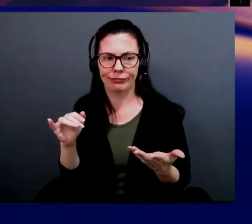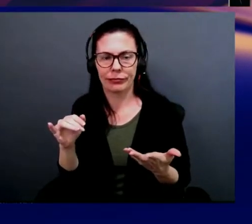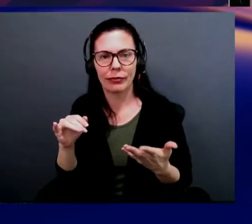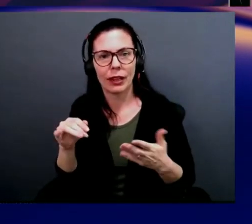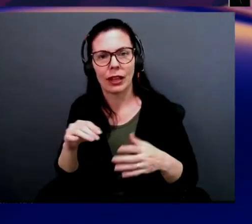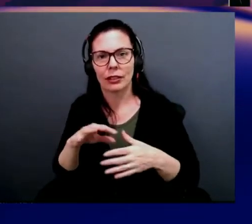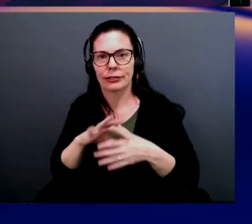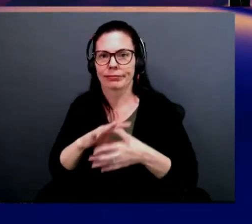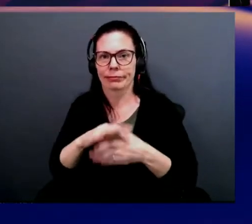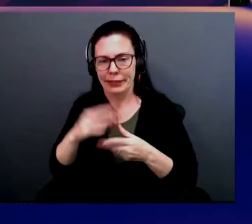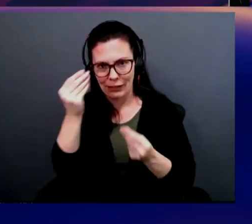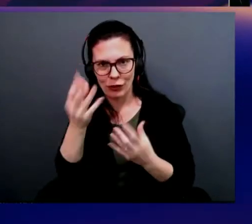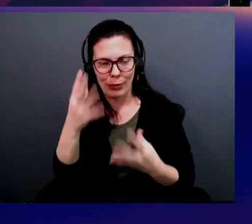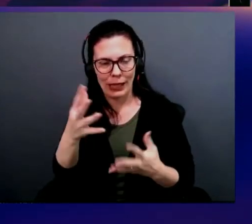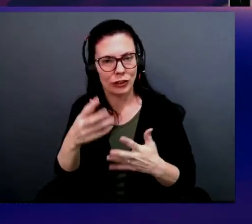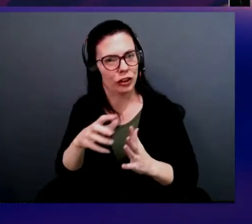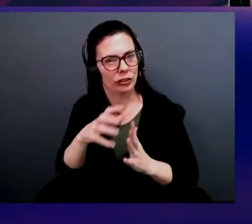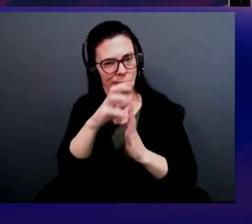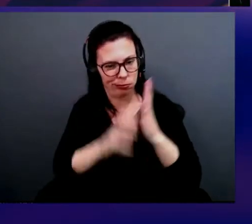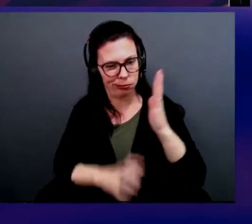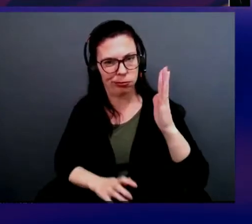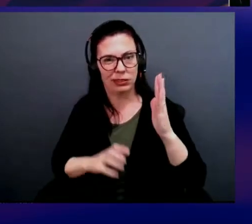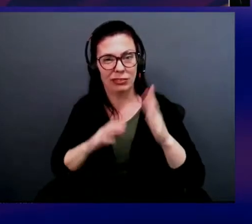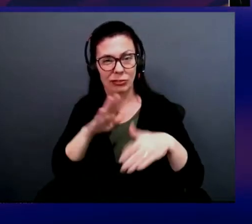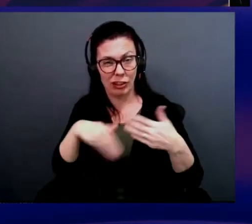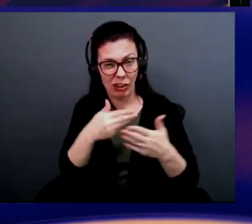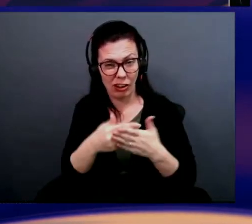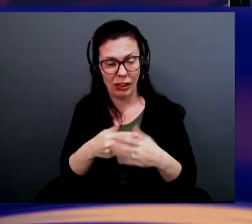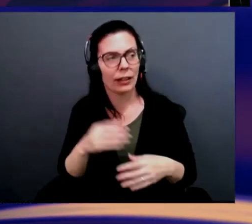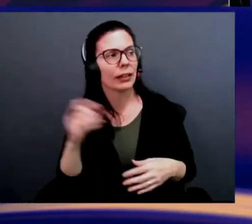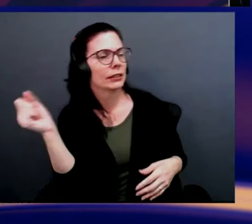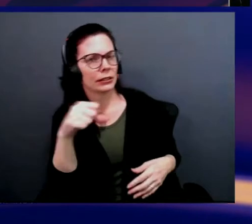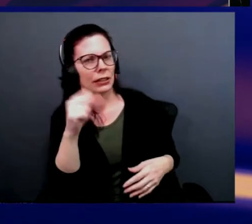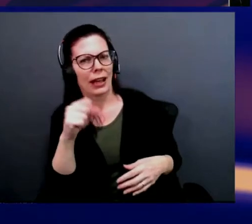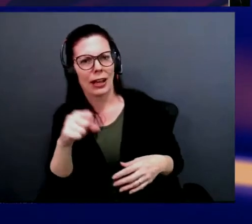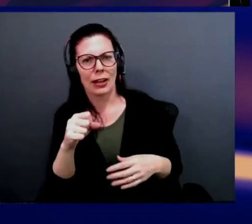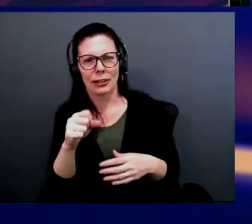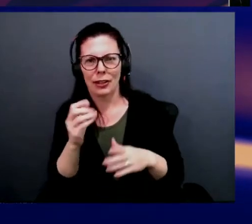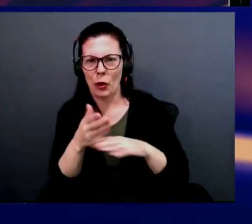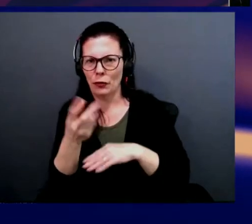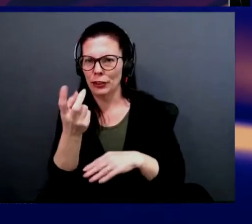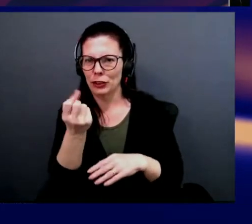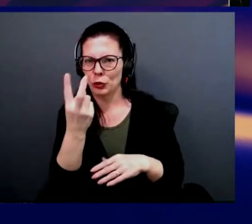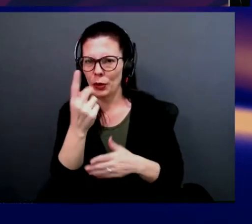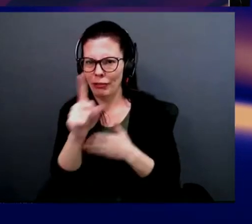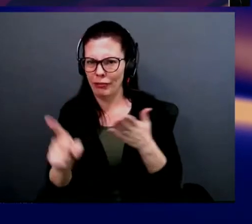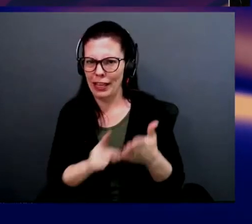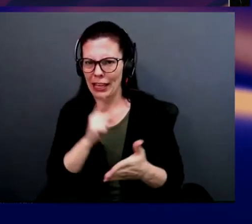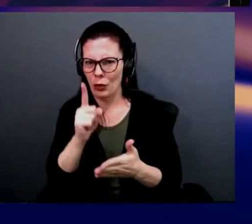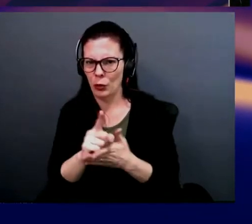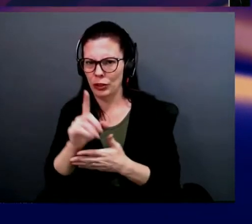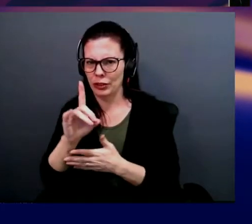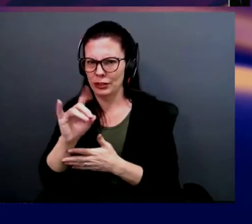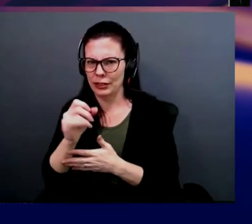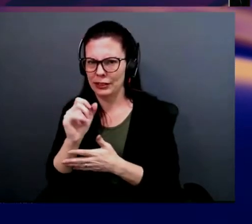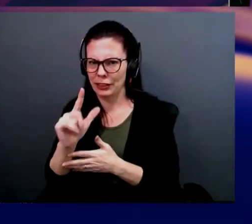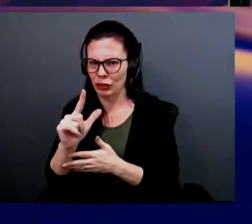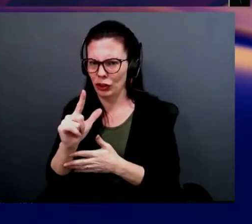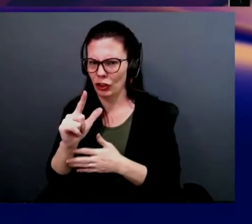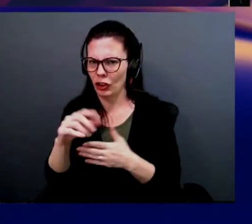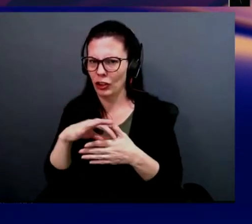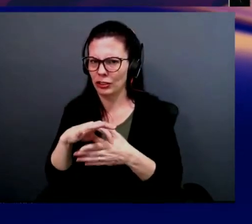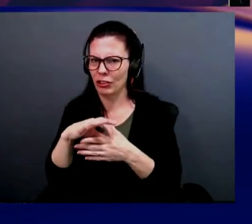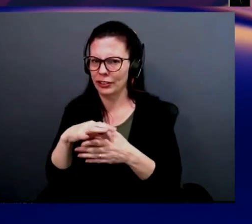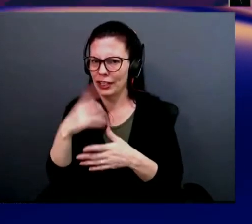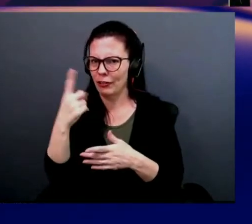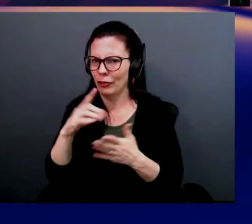content-packed information on each of these courses. Yeah, I mean, there's over 12 hours of digital content in the learning plans, and this goes